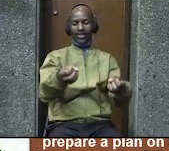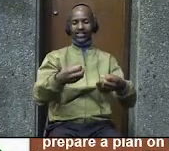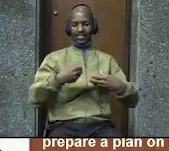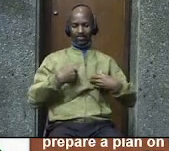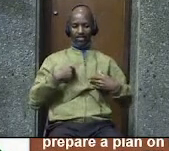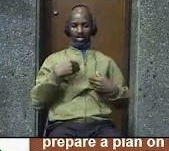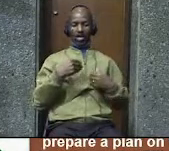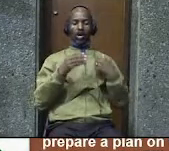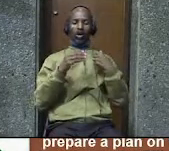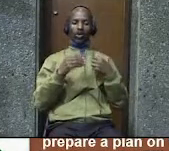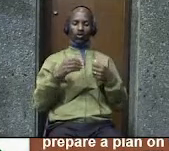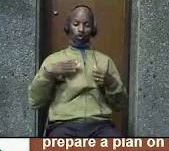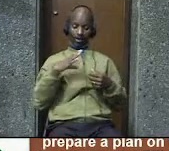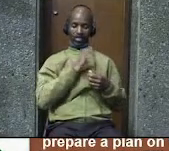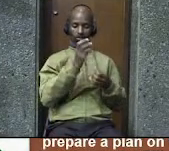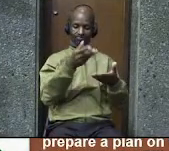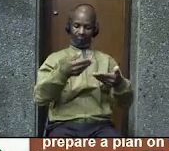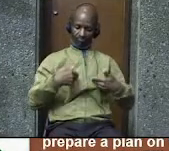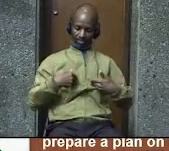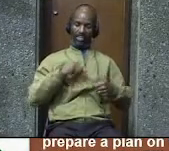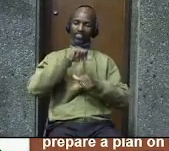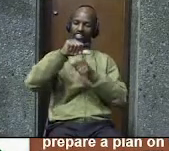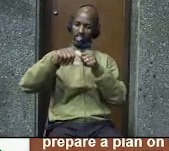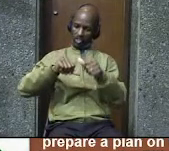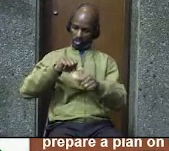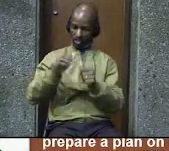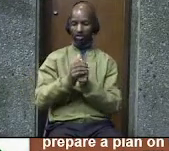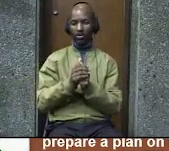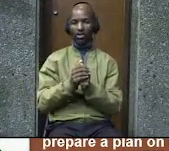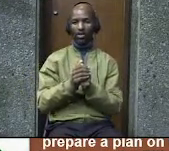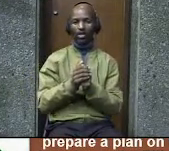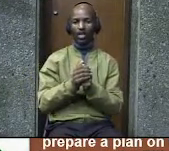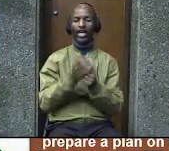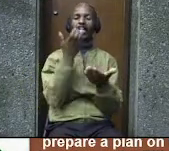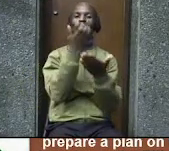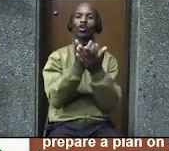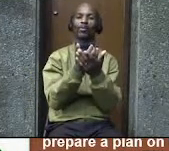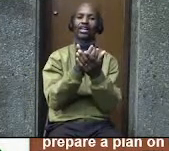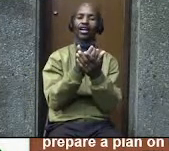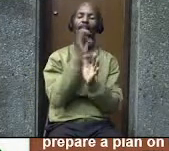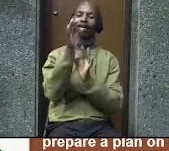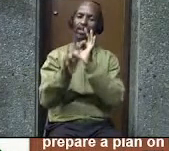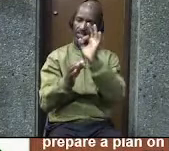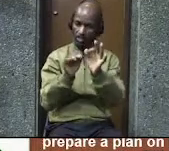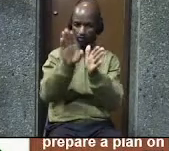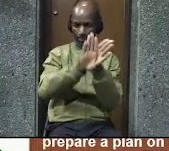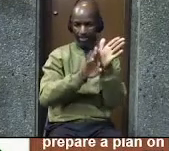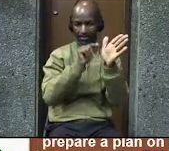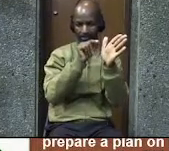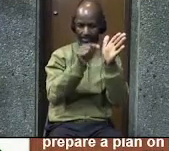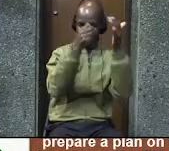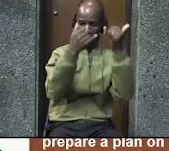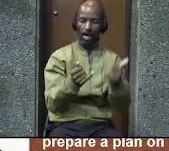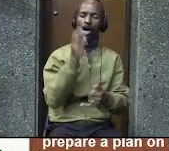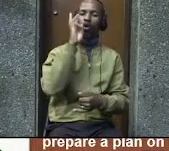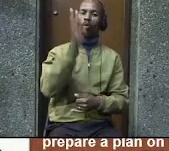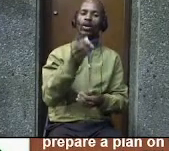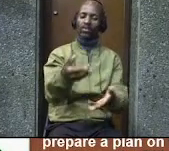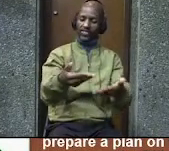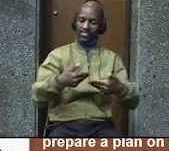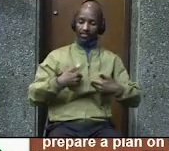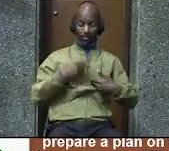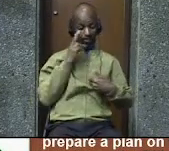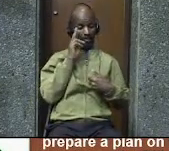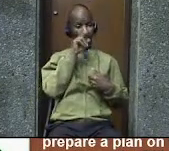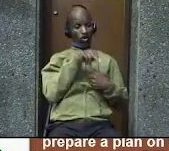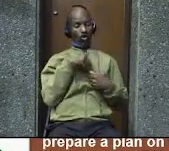committee will also receive a socioeconomic analysis of the bill. And then it will also receive views of